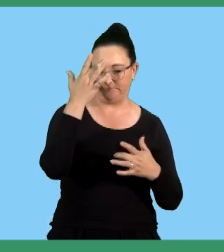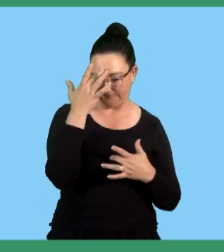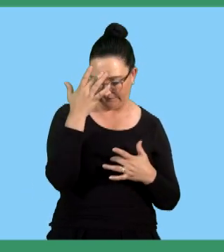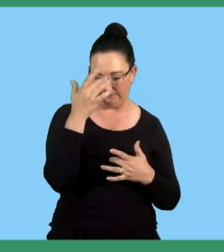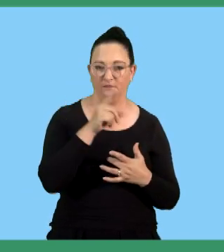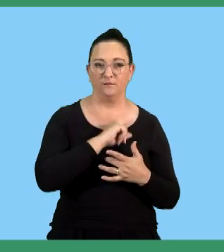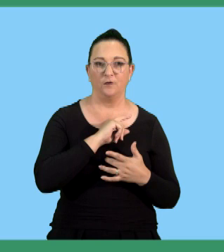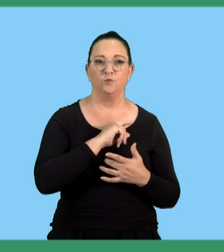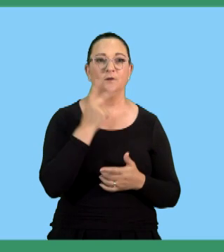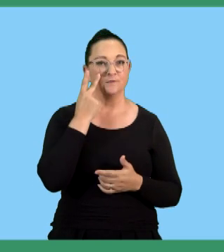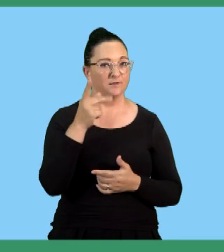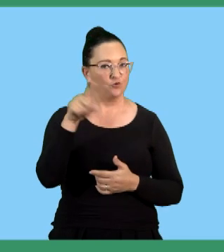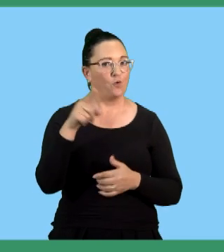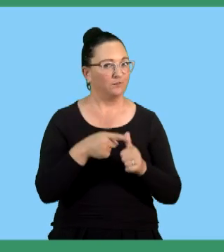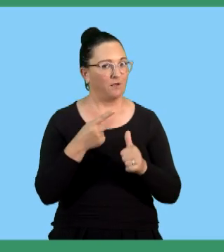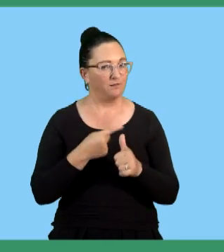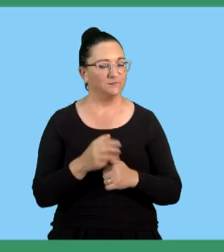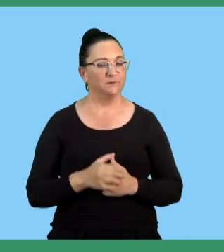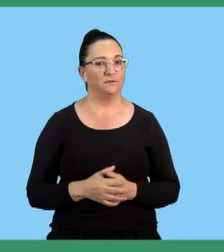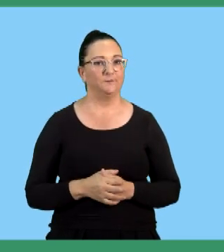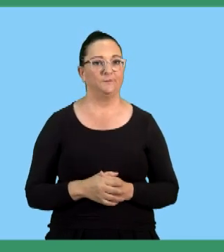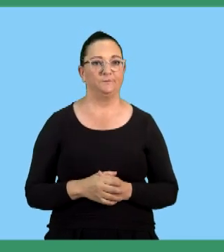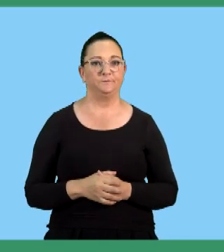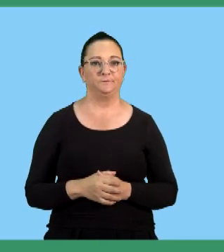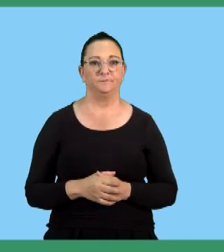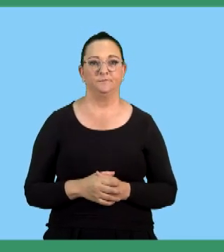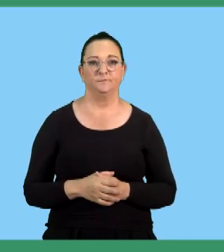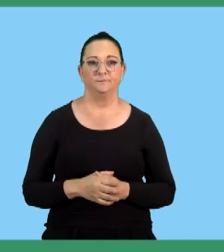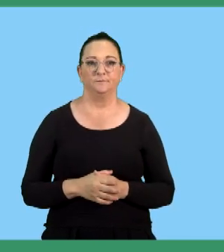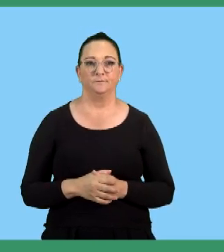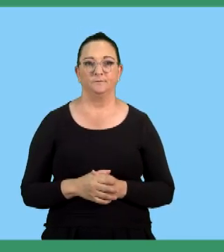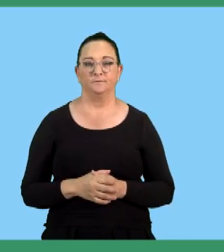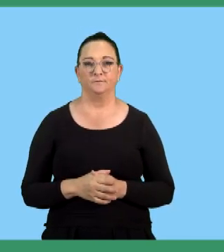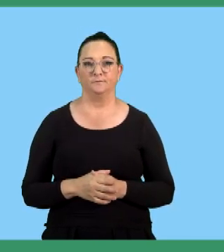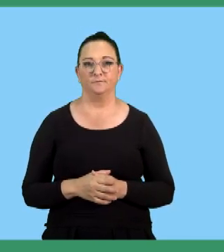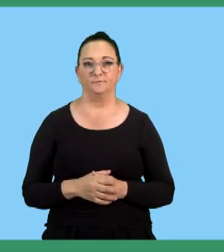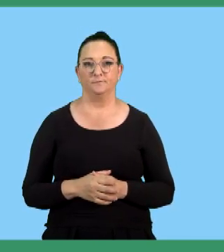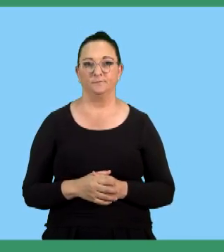So this is, you got that one correct. So that is your sick